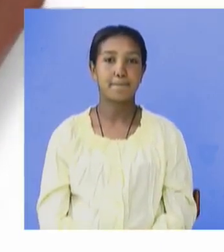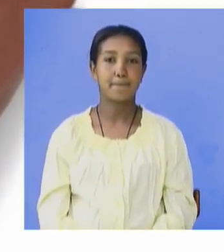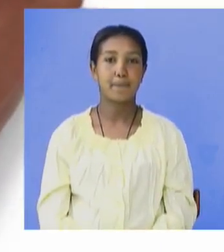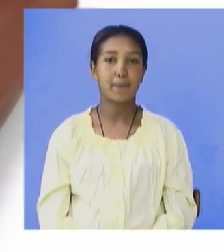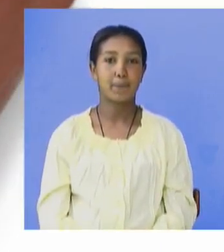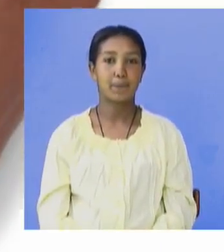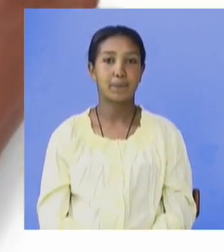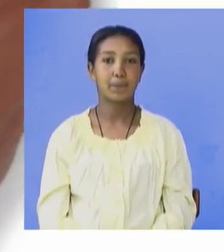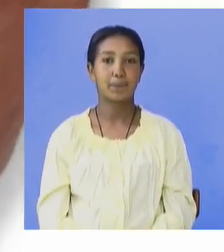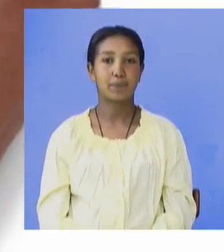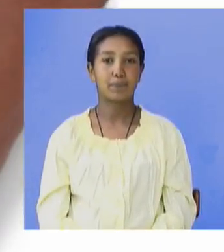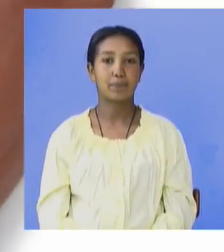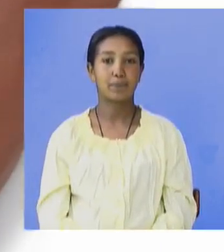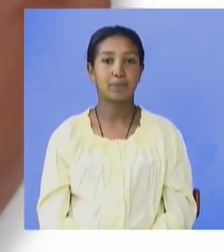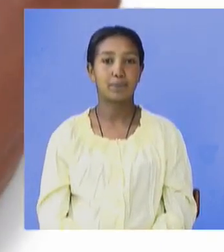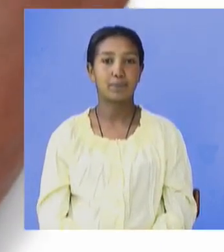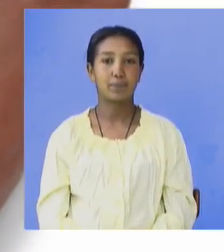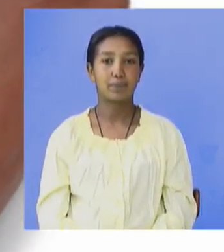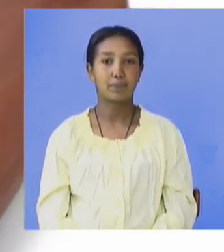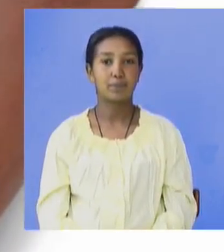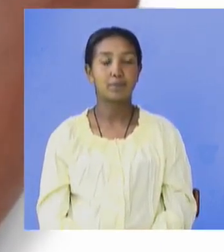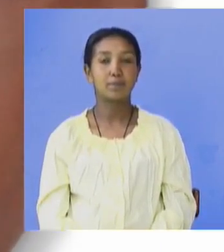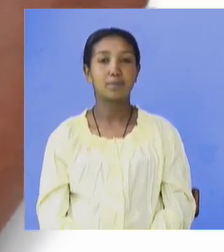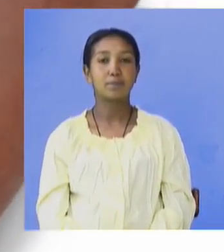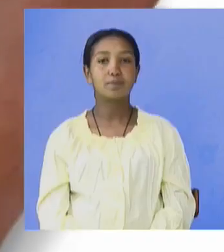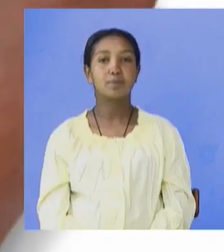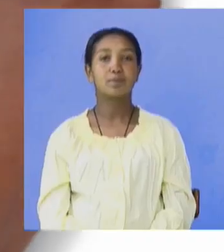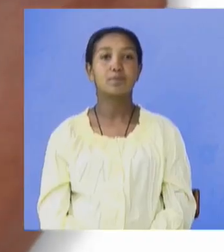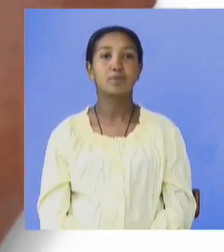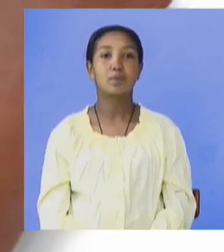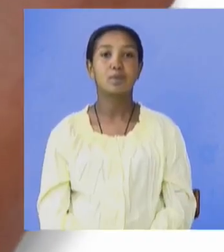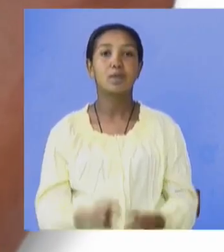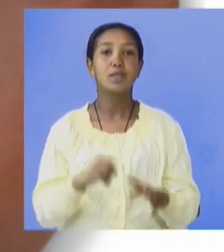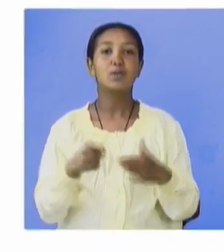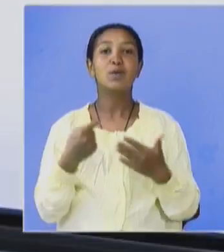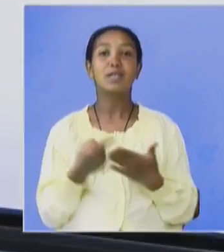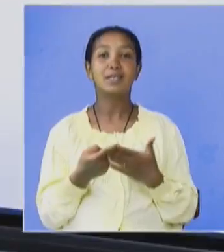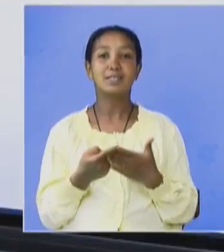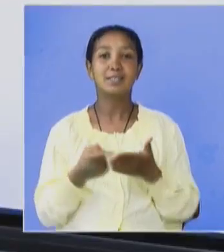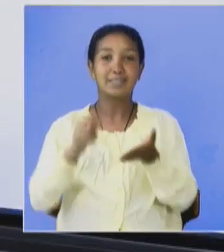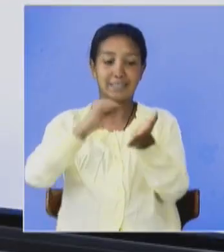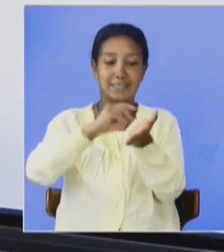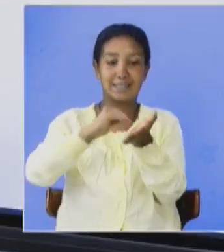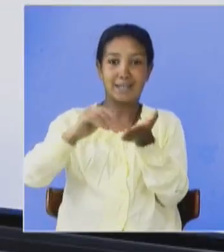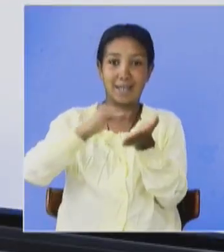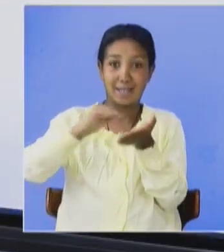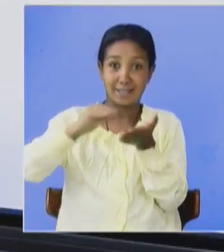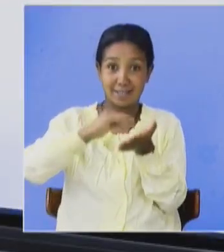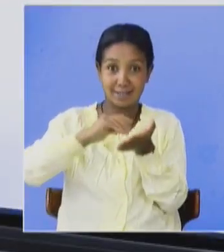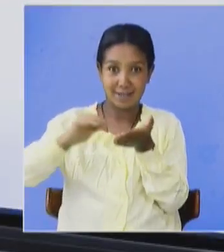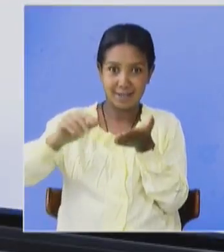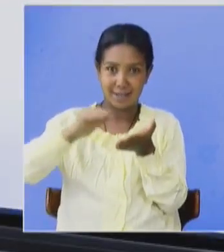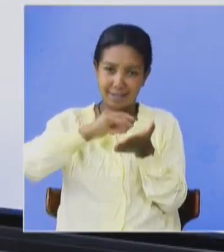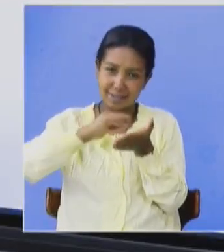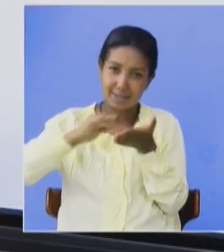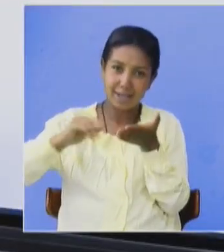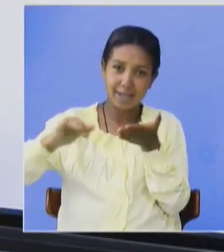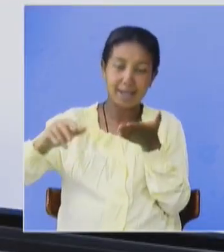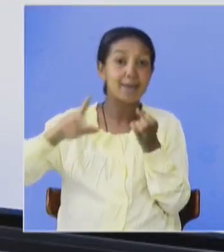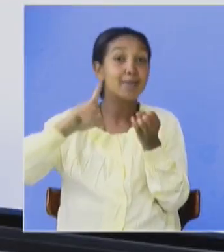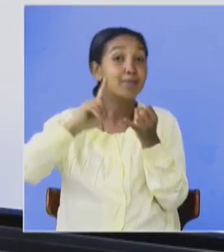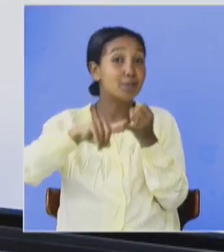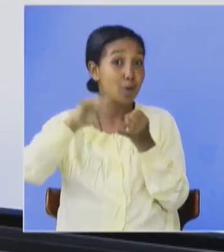subjects or subjects. So here is a study. Here is a study ending